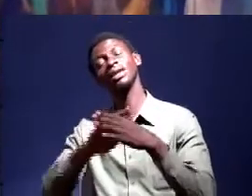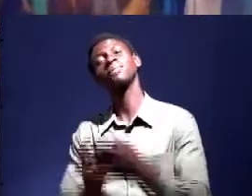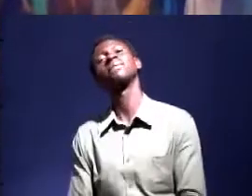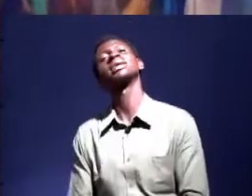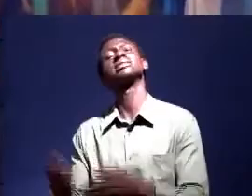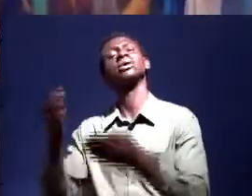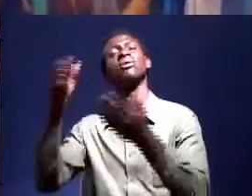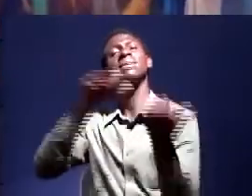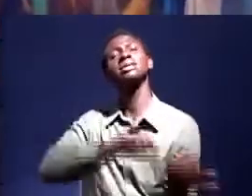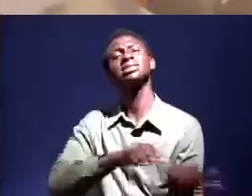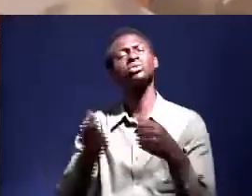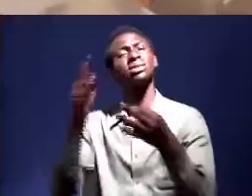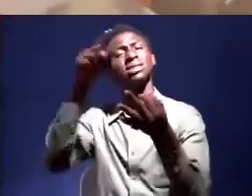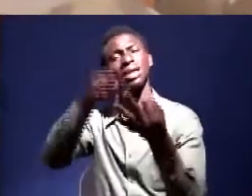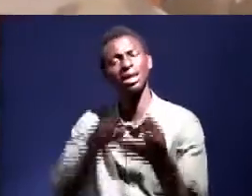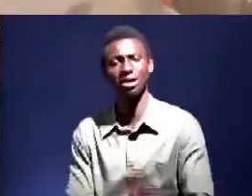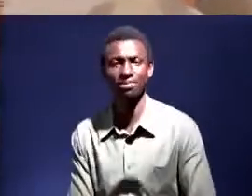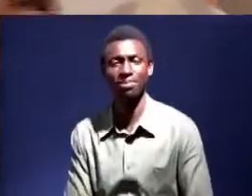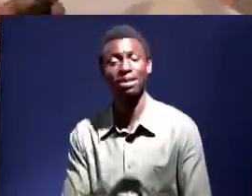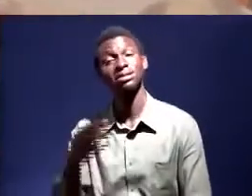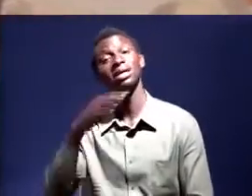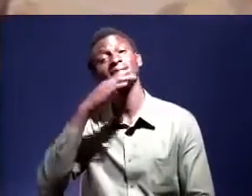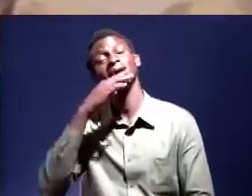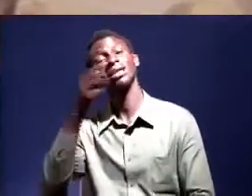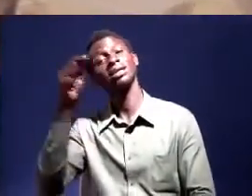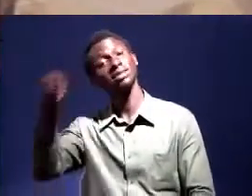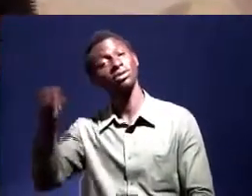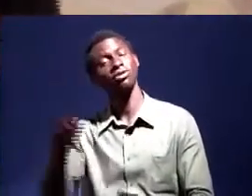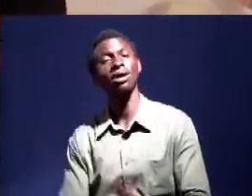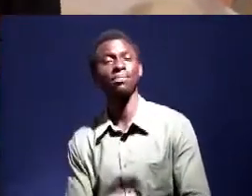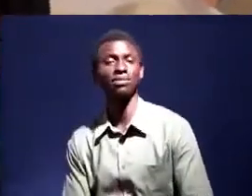Here's the story. Acts chapter